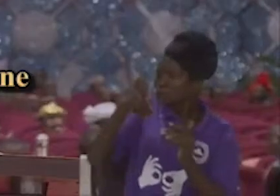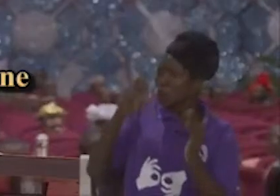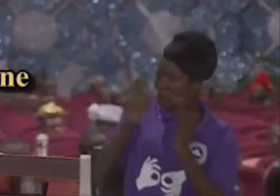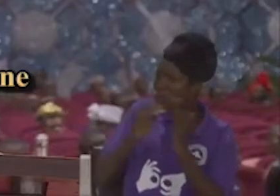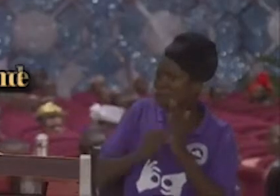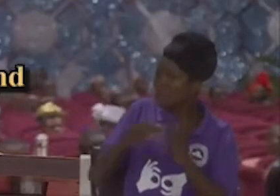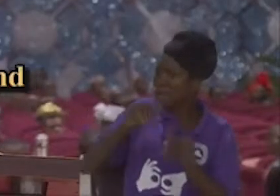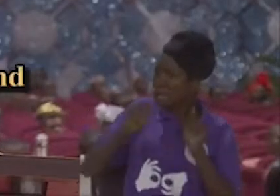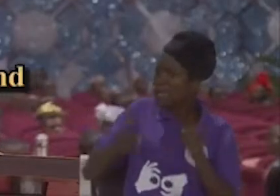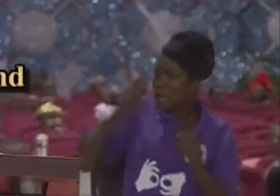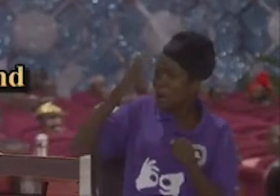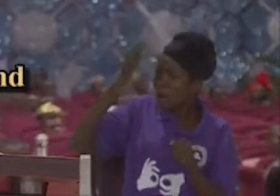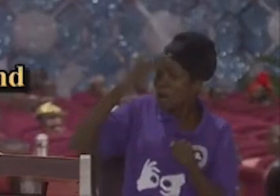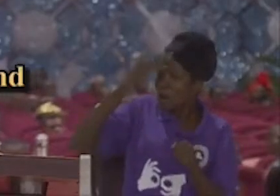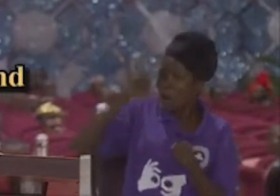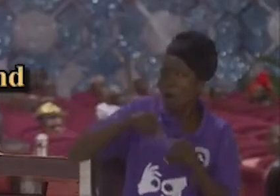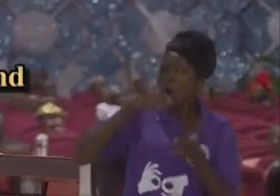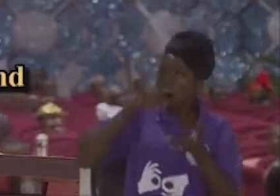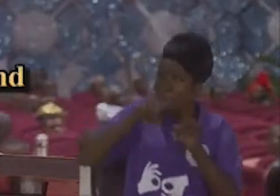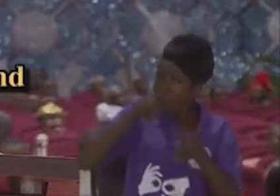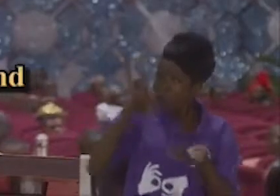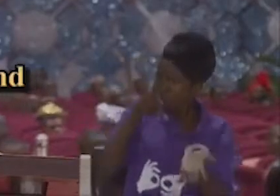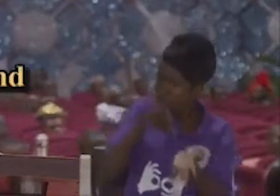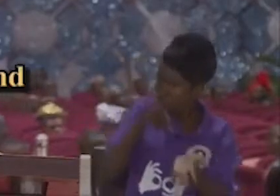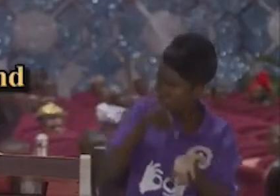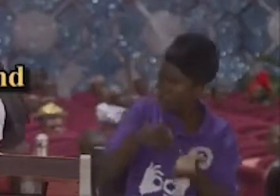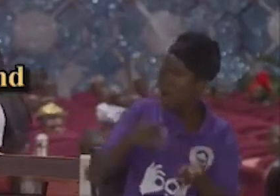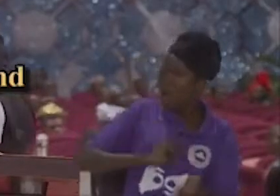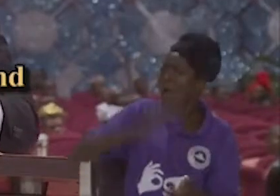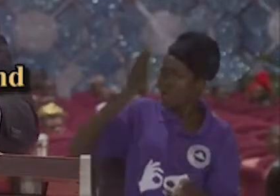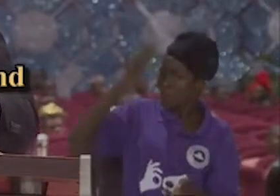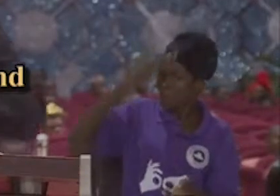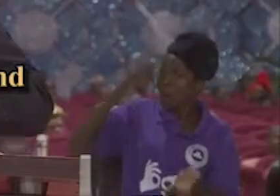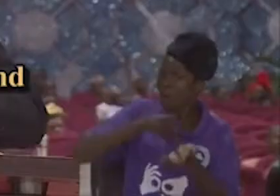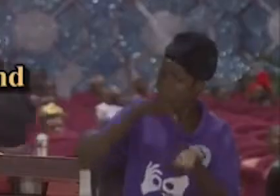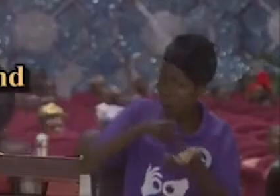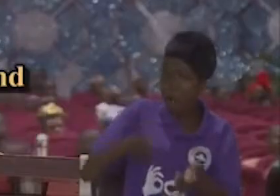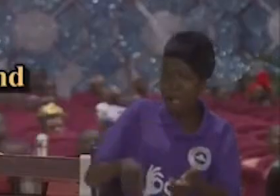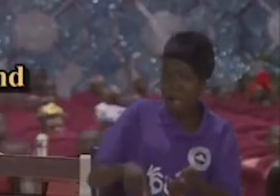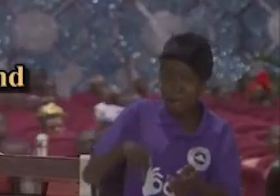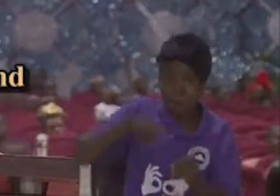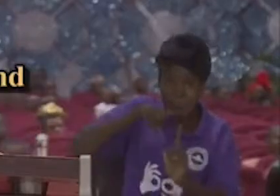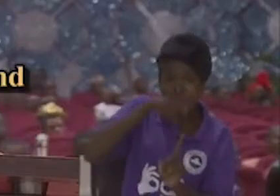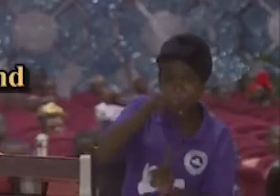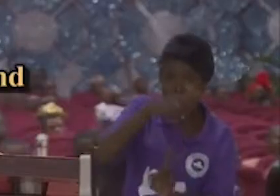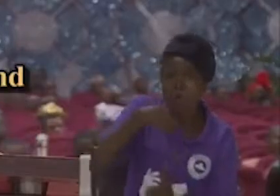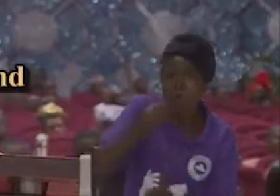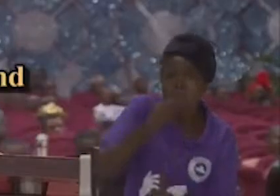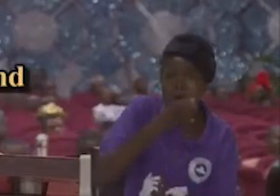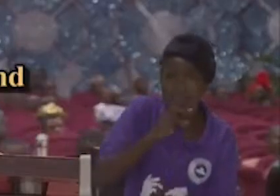I can confirm his allegiance. Paul you have mentioned his name, I can confirm his allegiance. But he says, who